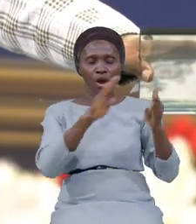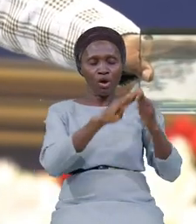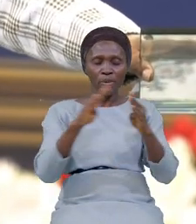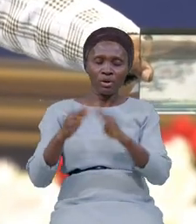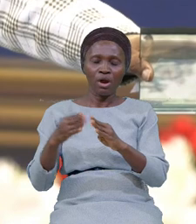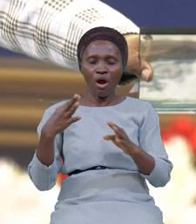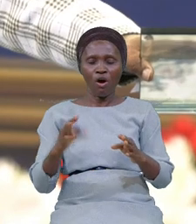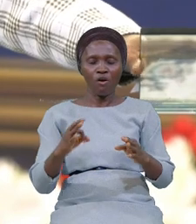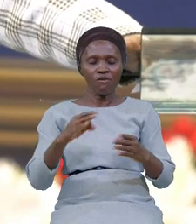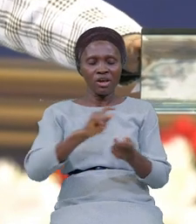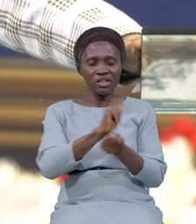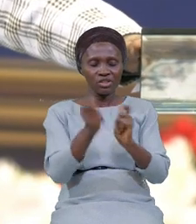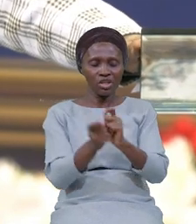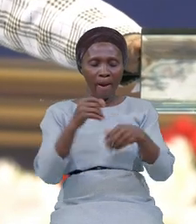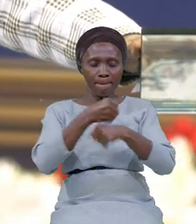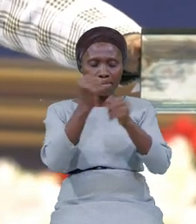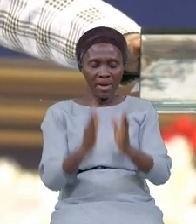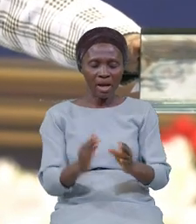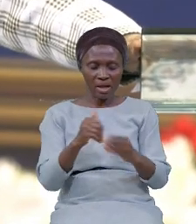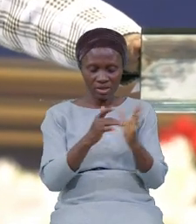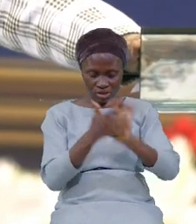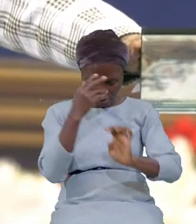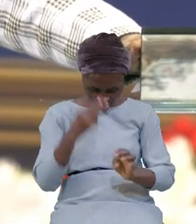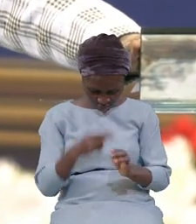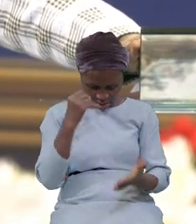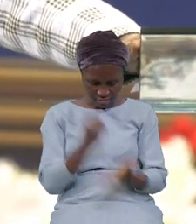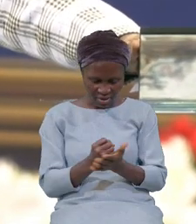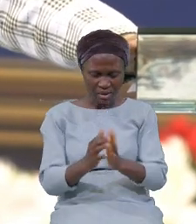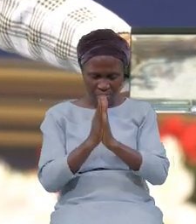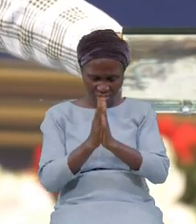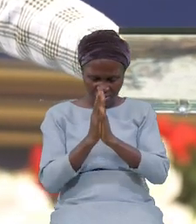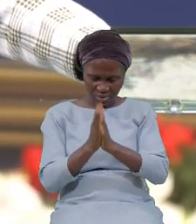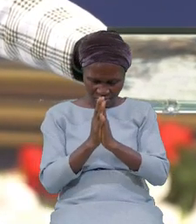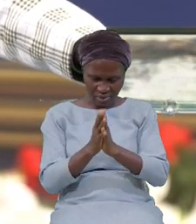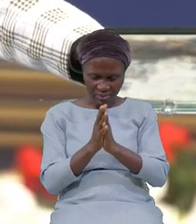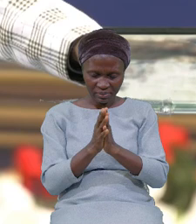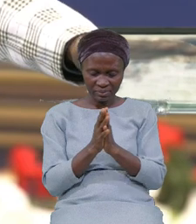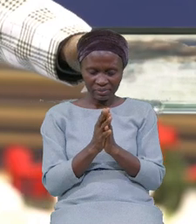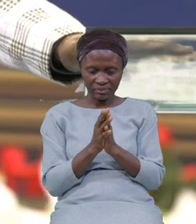change makers in Jesus' name. Amen.